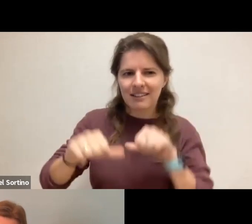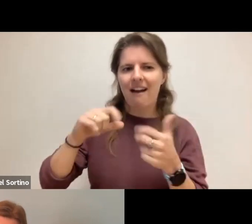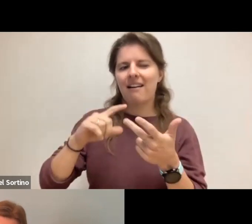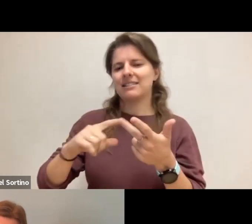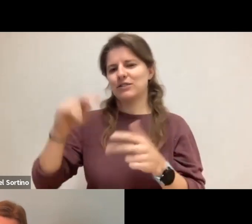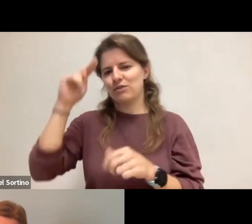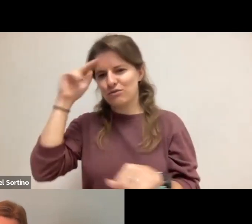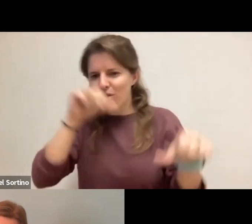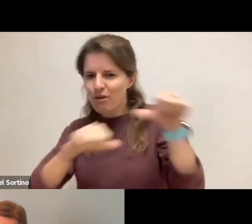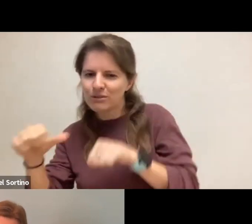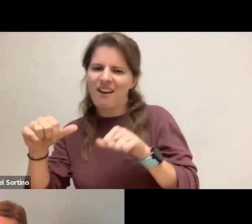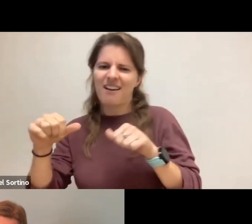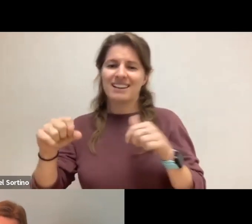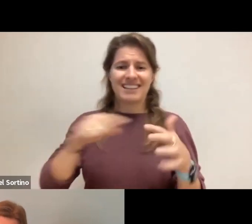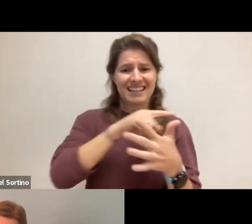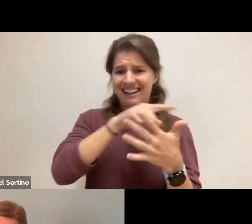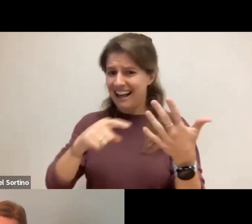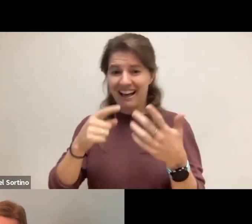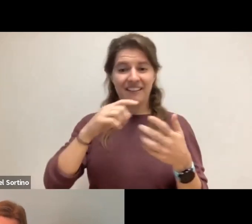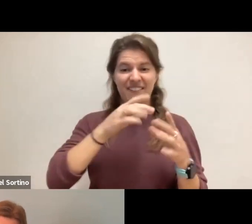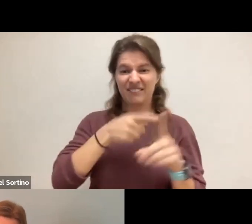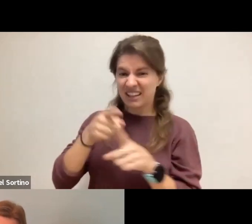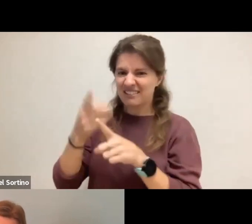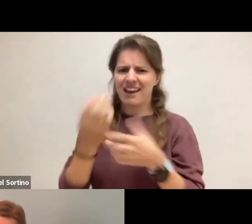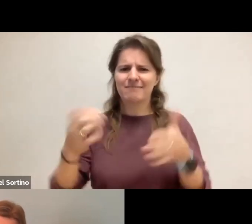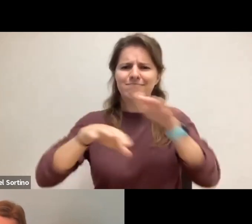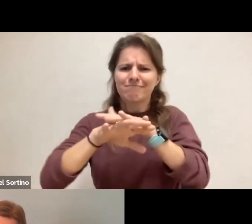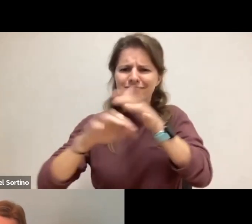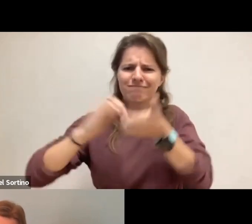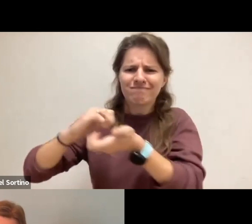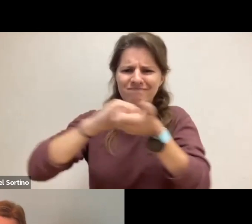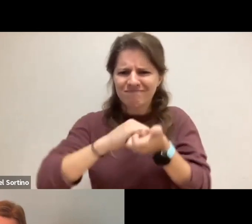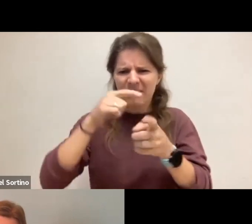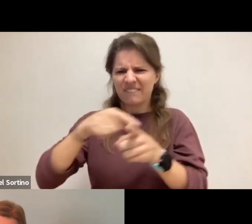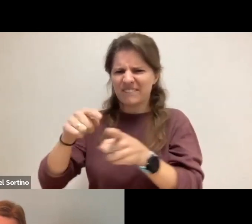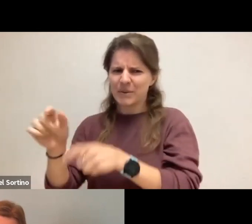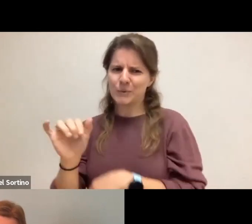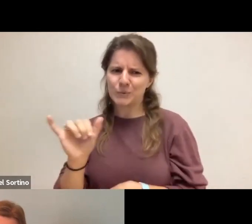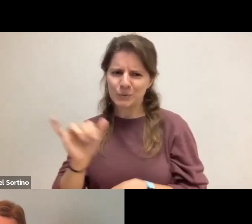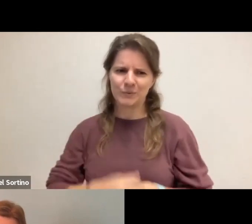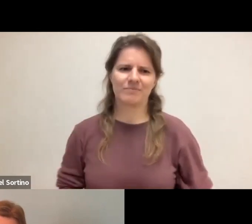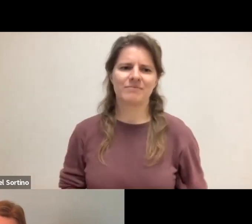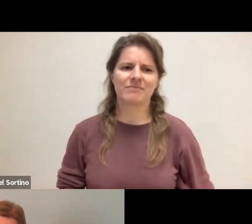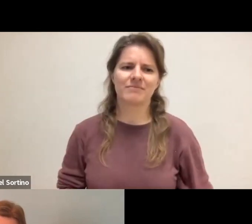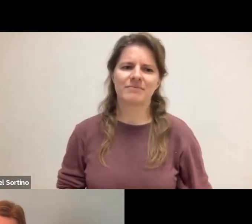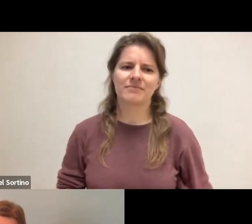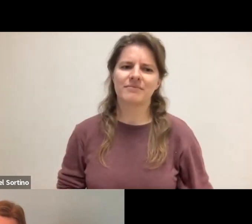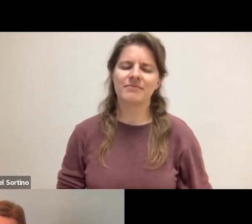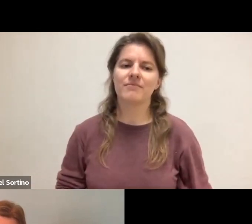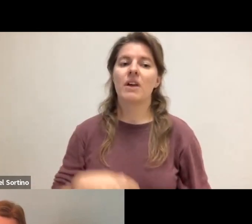including psychology, education, cognitive neuroscience, neuroscience, and a number of